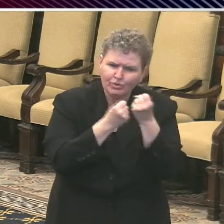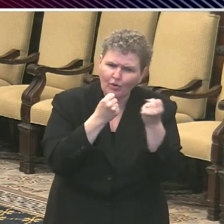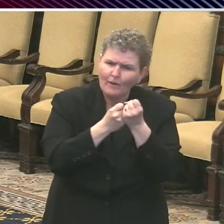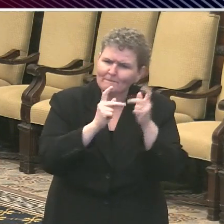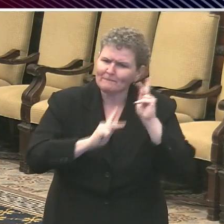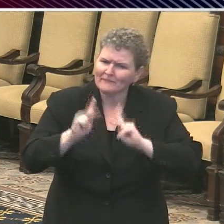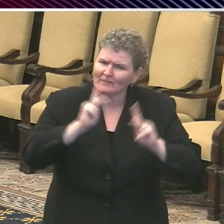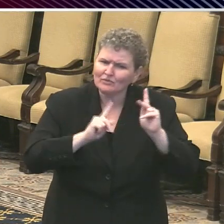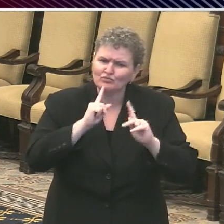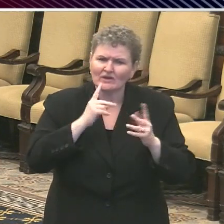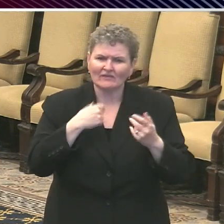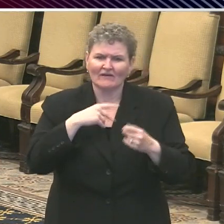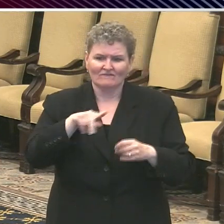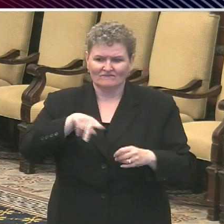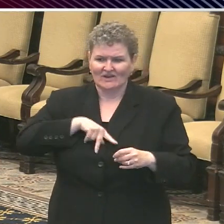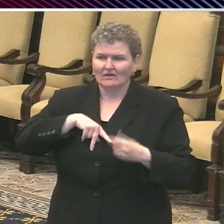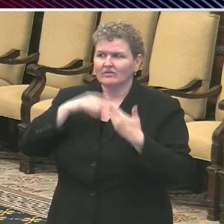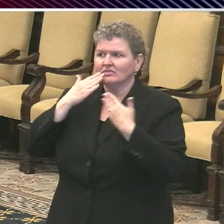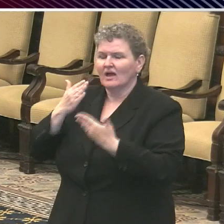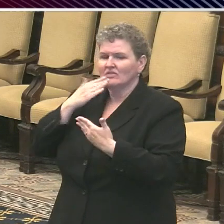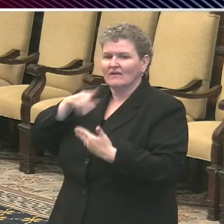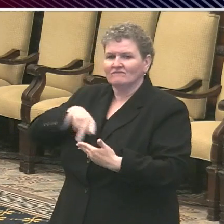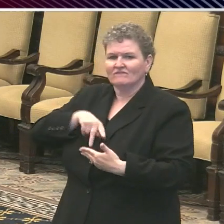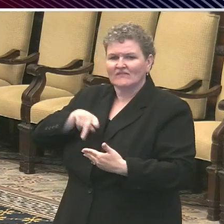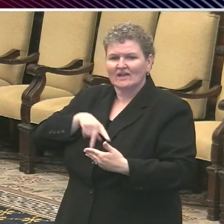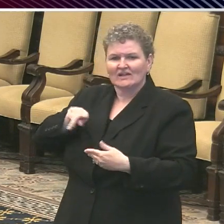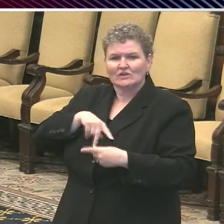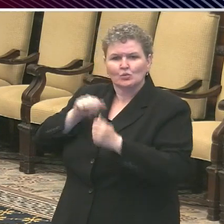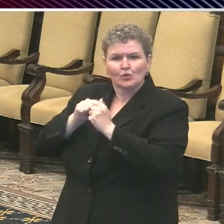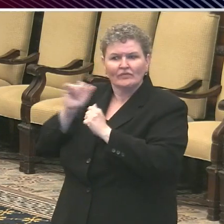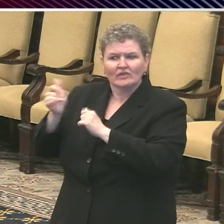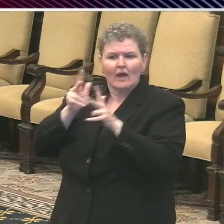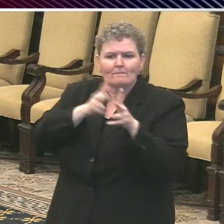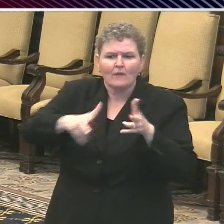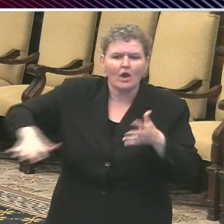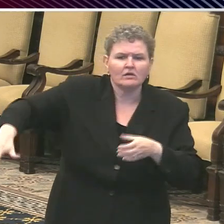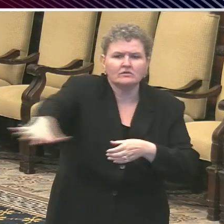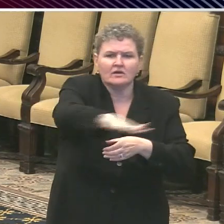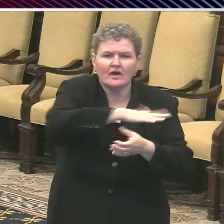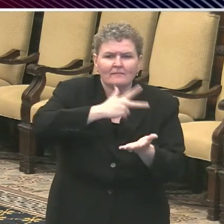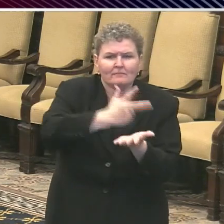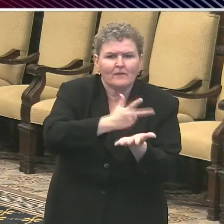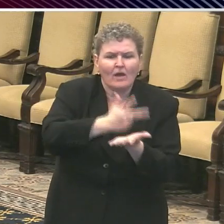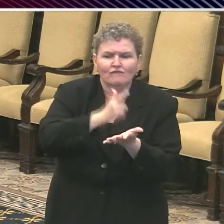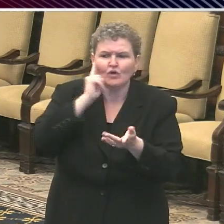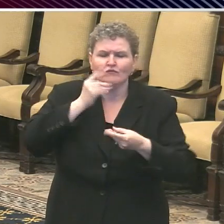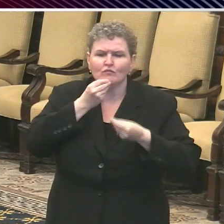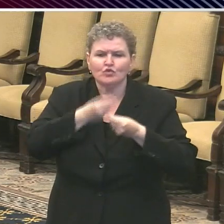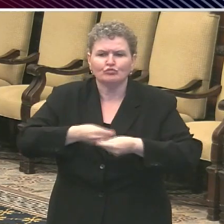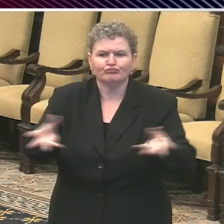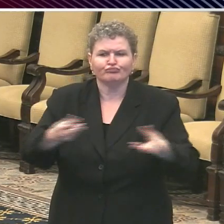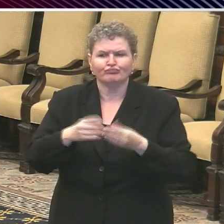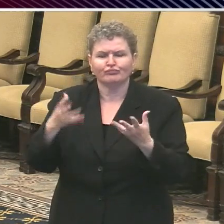thank the Phillies for hosting the site in their stadium parking lot. Now I'll turn it over to Dr. Fardy for his updates.